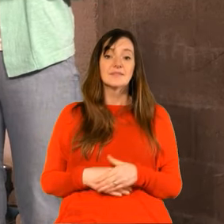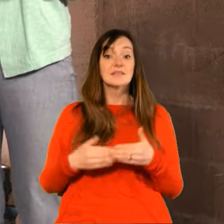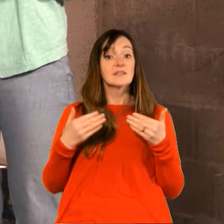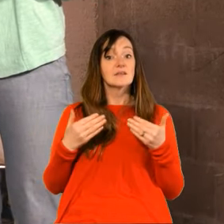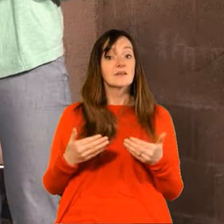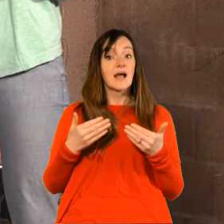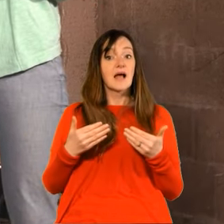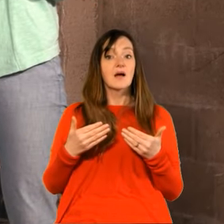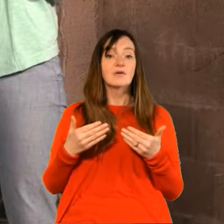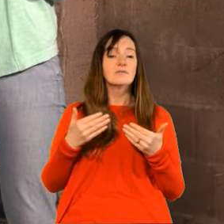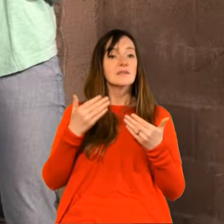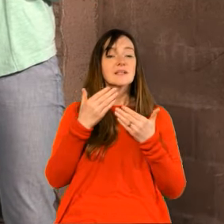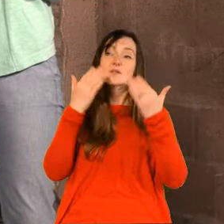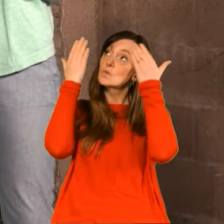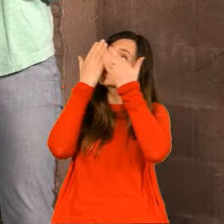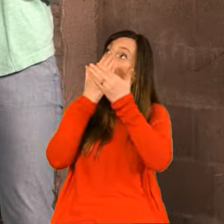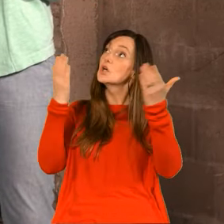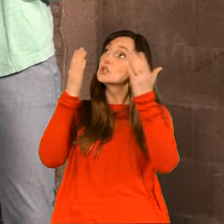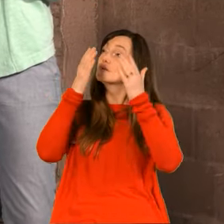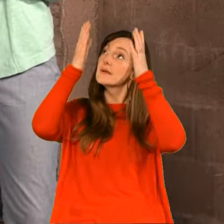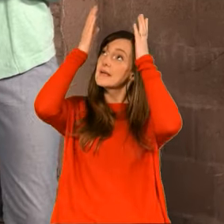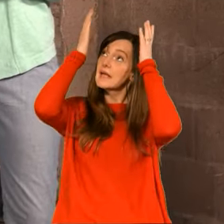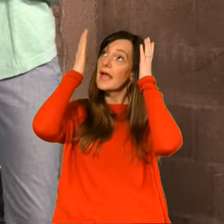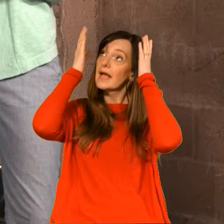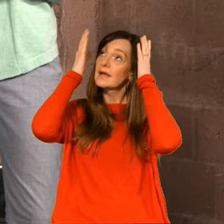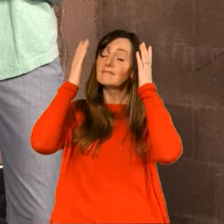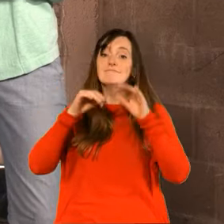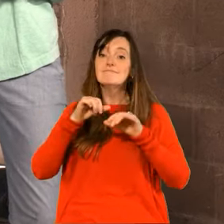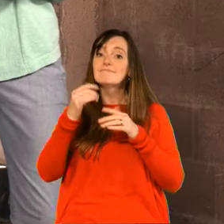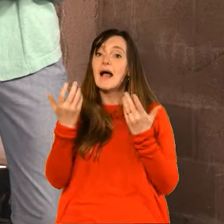worship our King, our Maker, together in song.